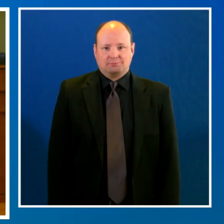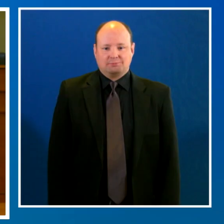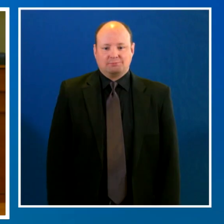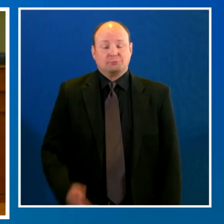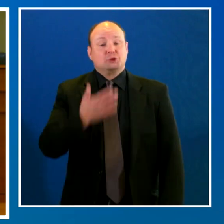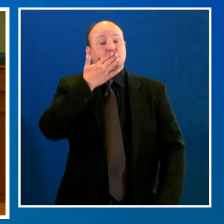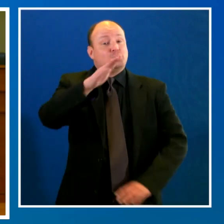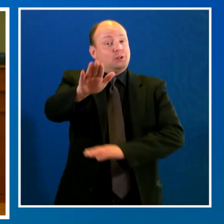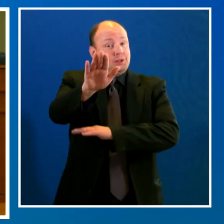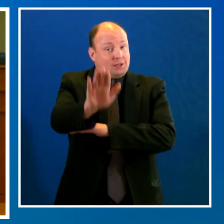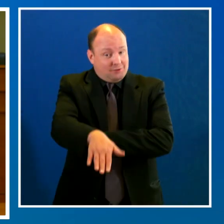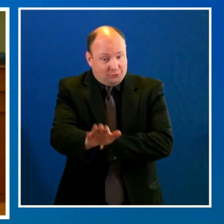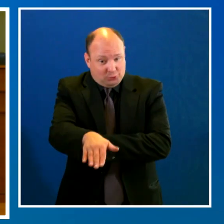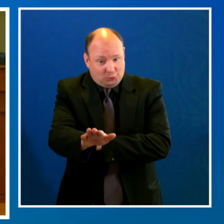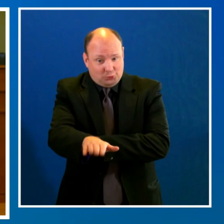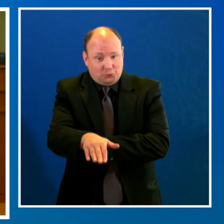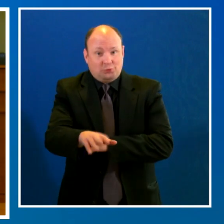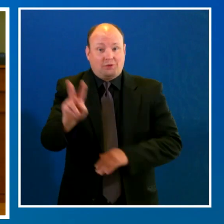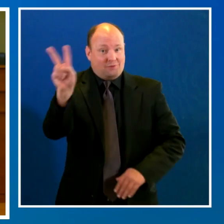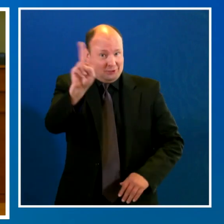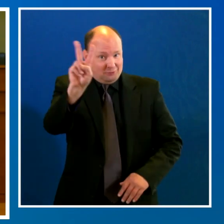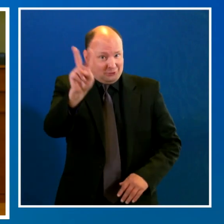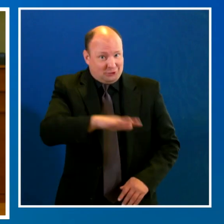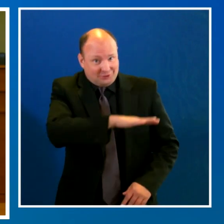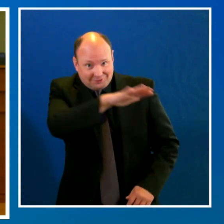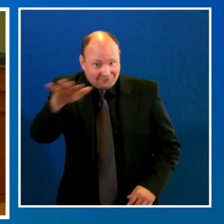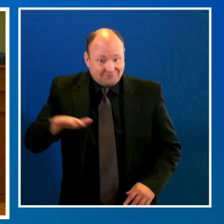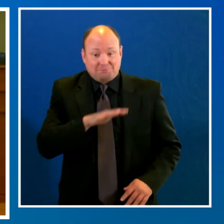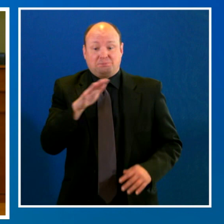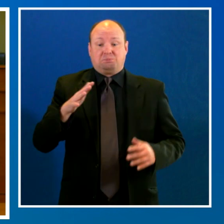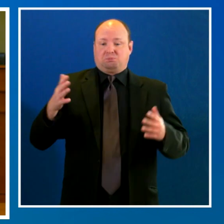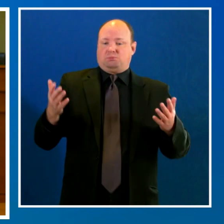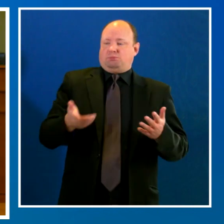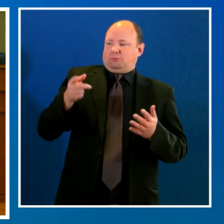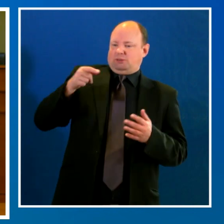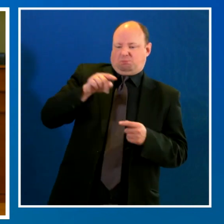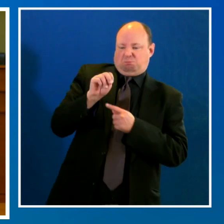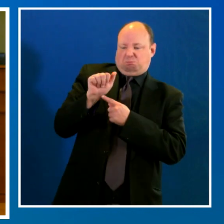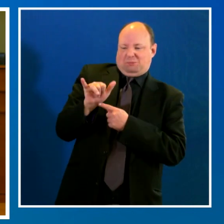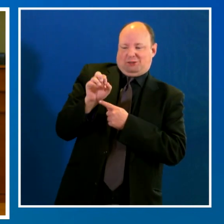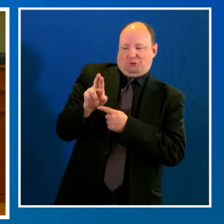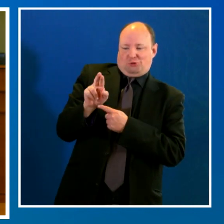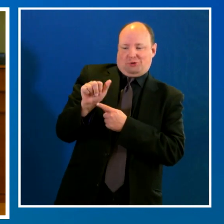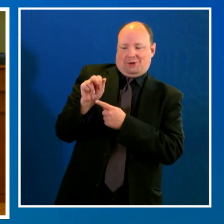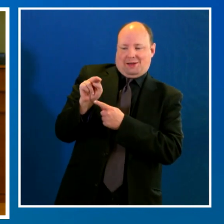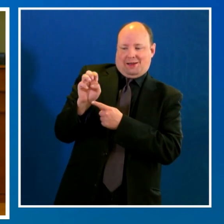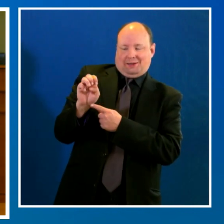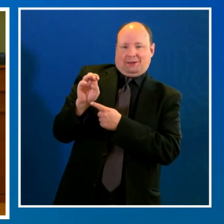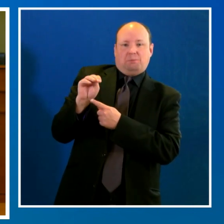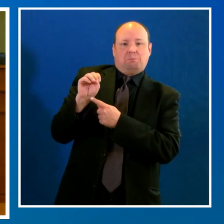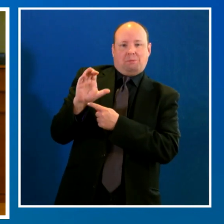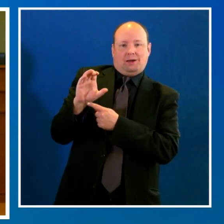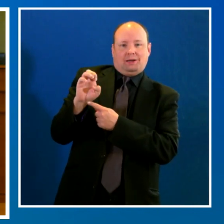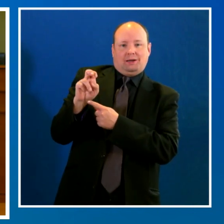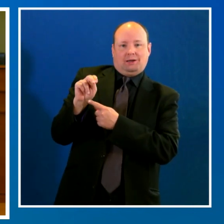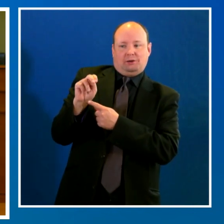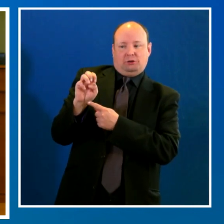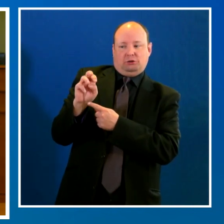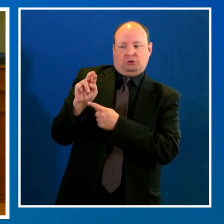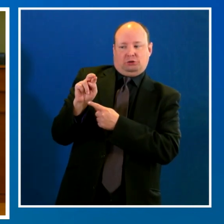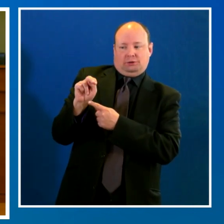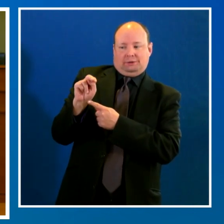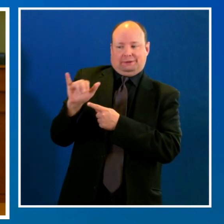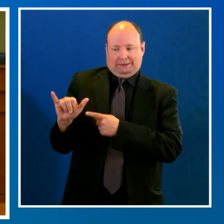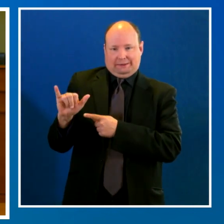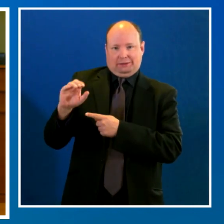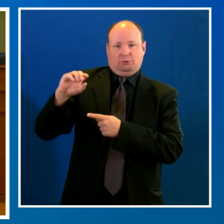Good afternoon, Vancouver. I'm Mayor McEnerny-Ogle, and today is Wednesday, December 8th. Thank you for joining